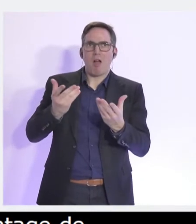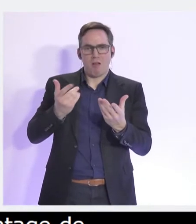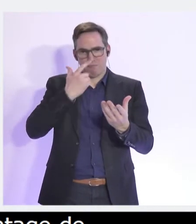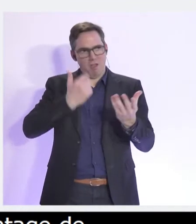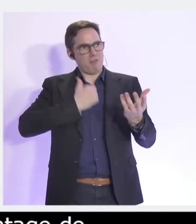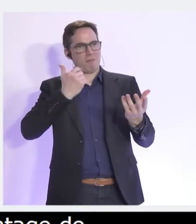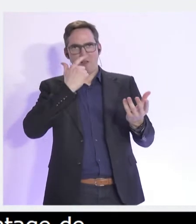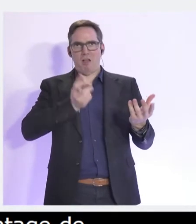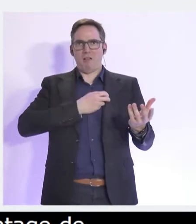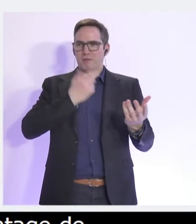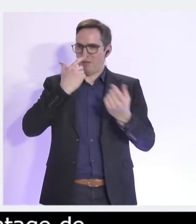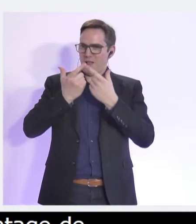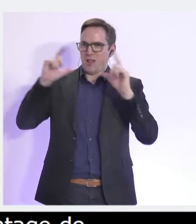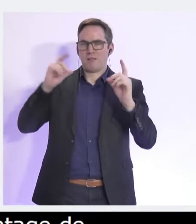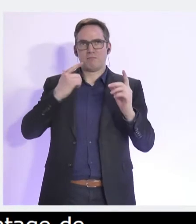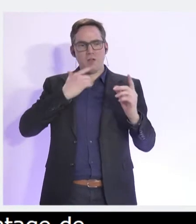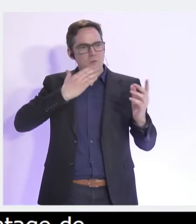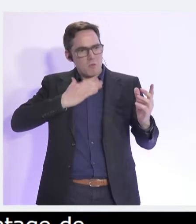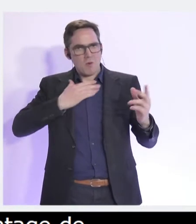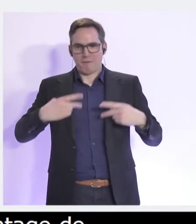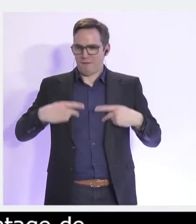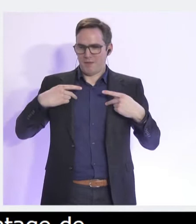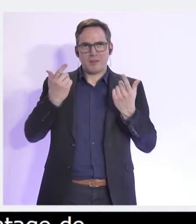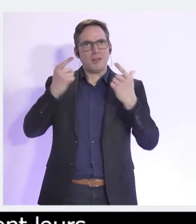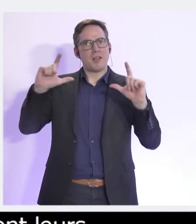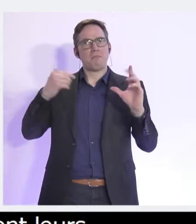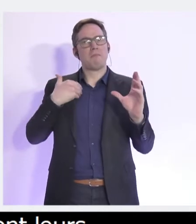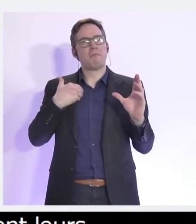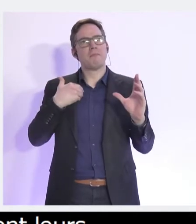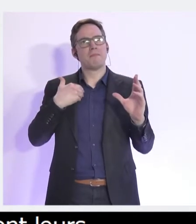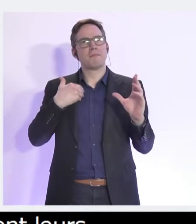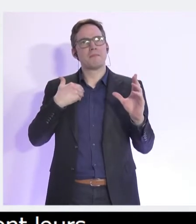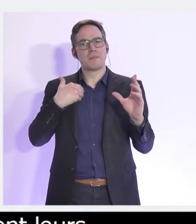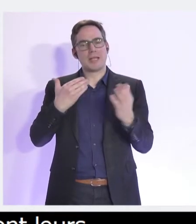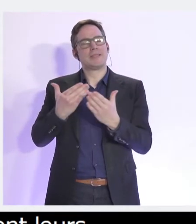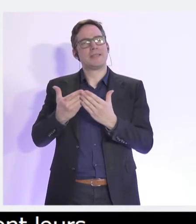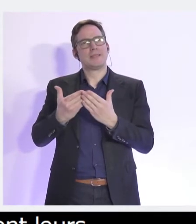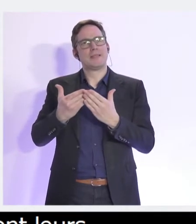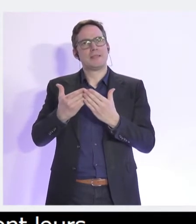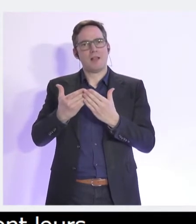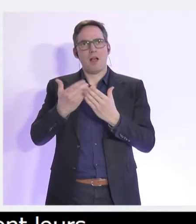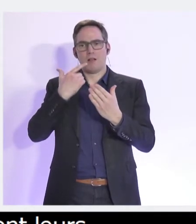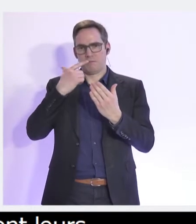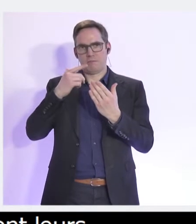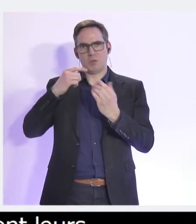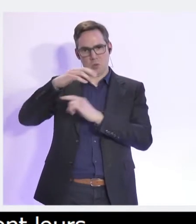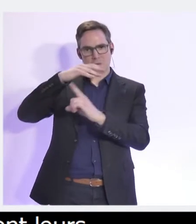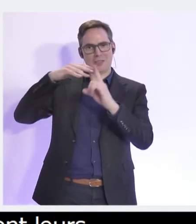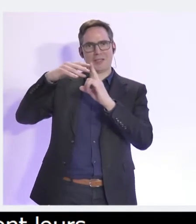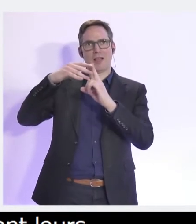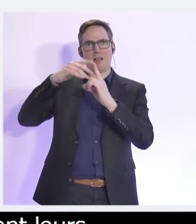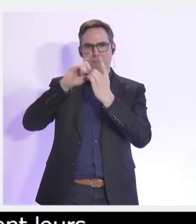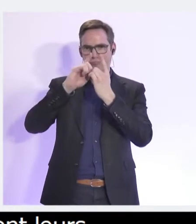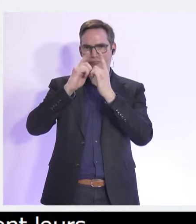And obviously for our societies to be inclusive, and for